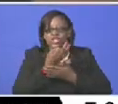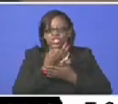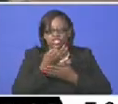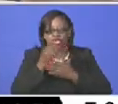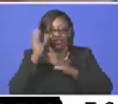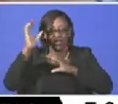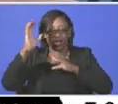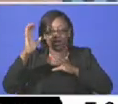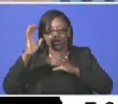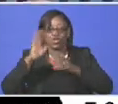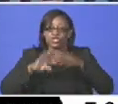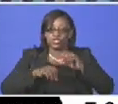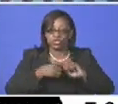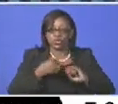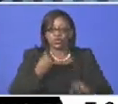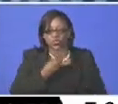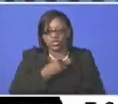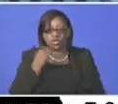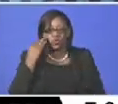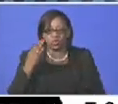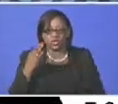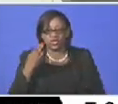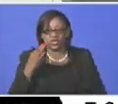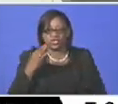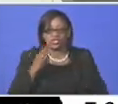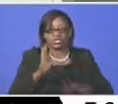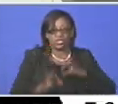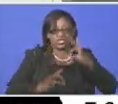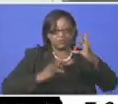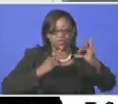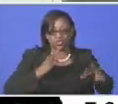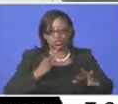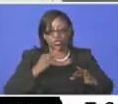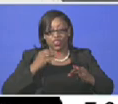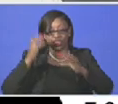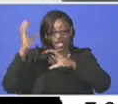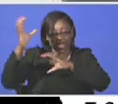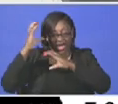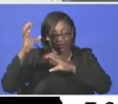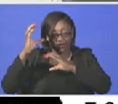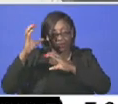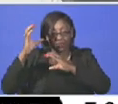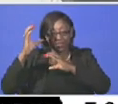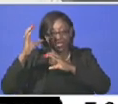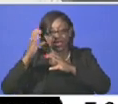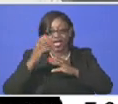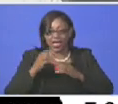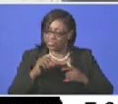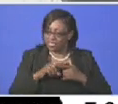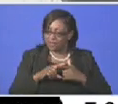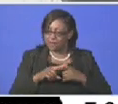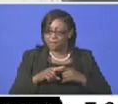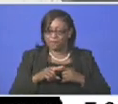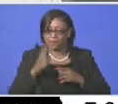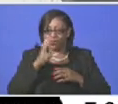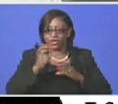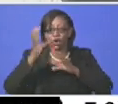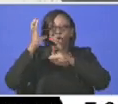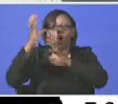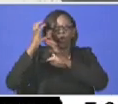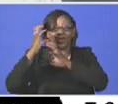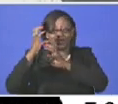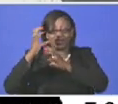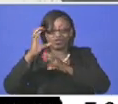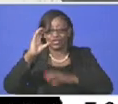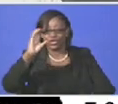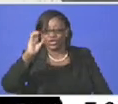what we decided to do was to substitute the conch out of the salad and add jelly coconut, which gives that same sort